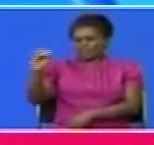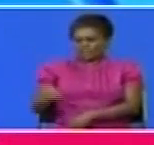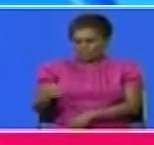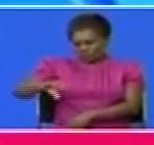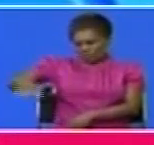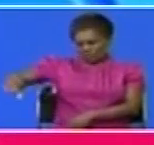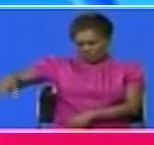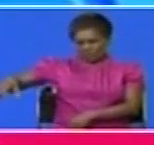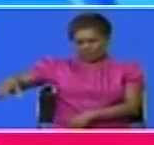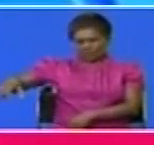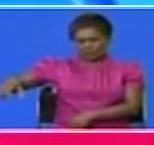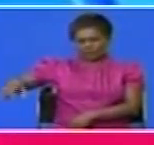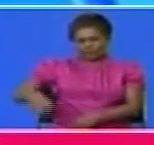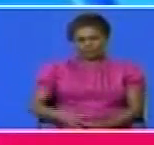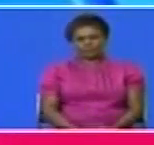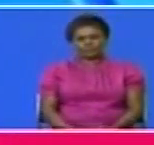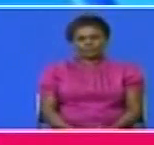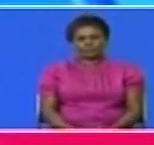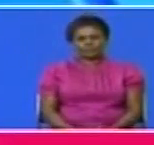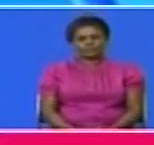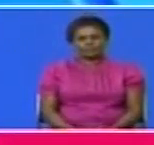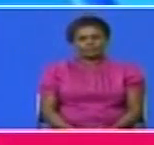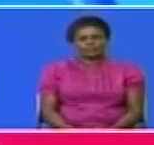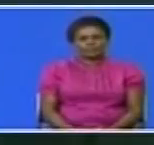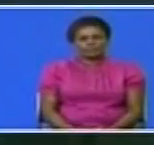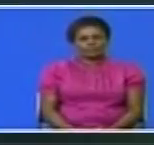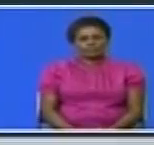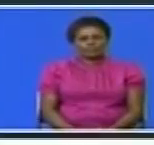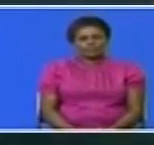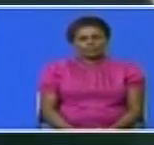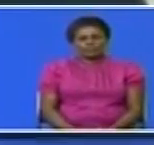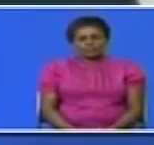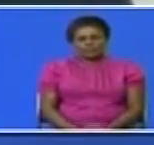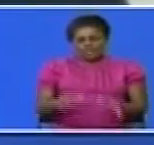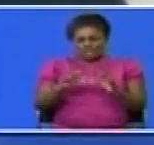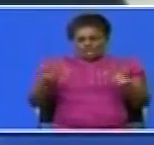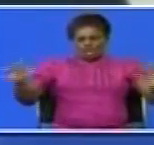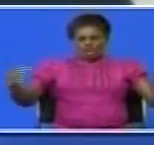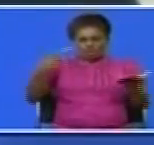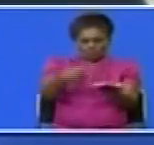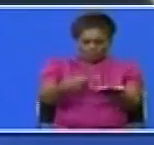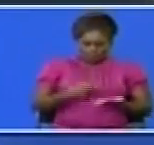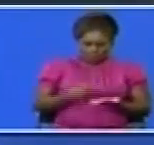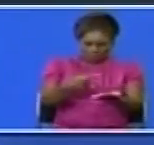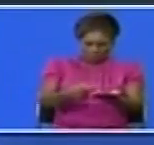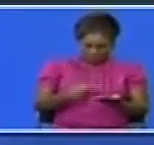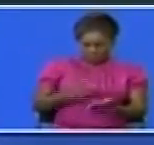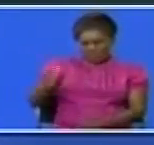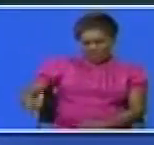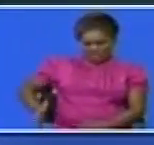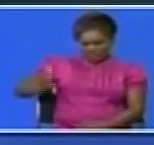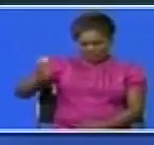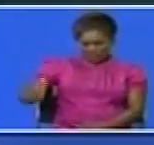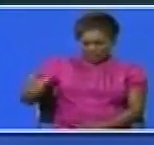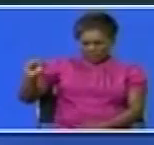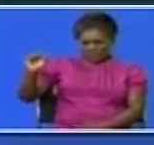shared by county governments. A long discussion recently in Sagana, but